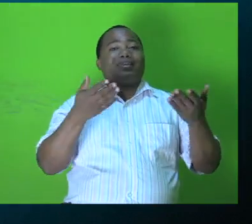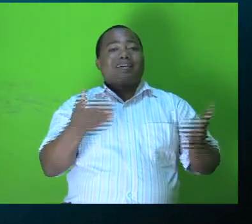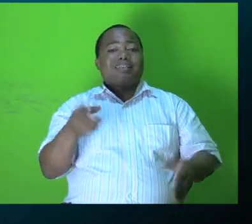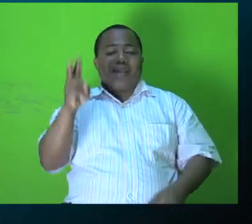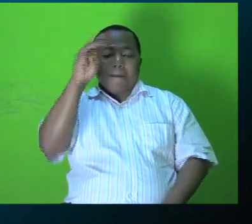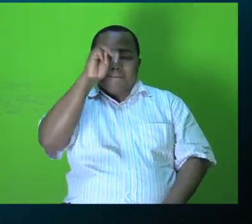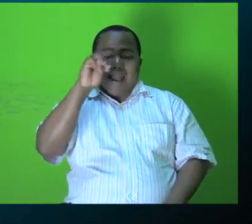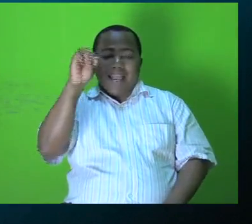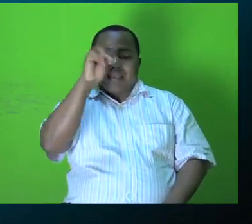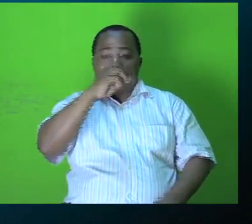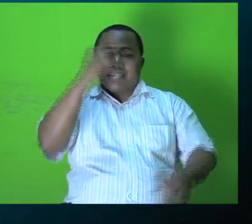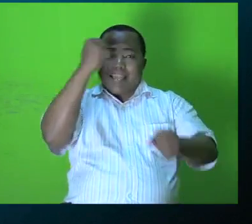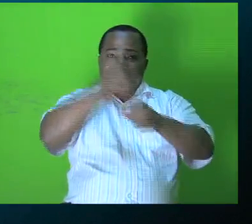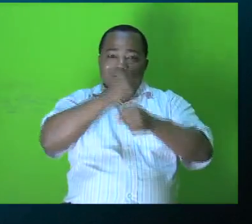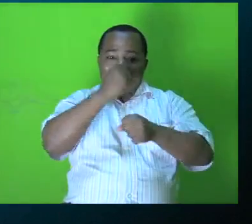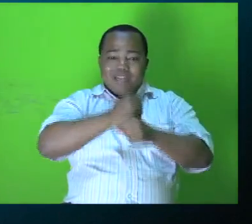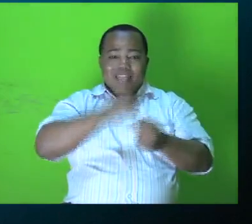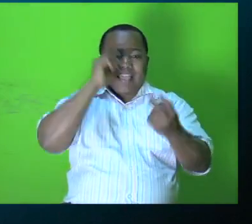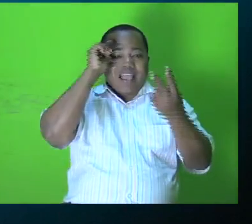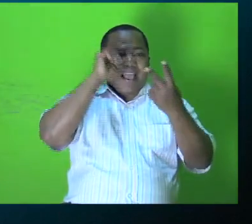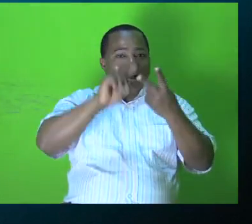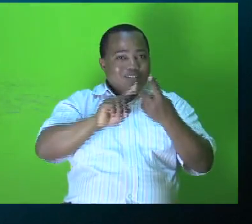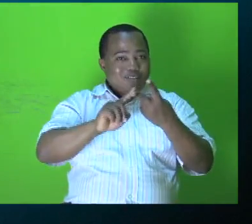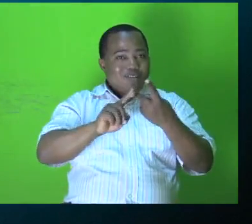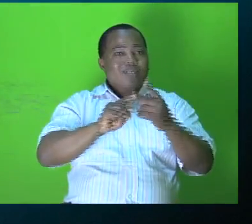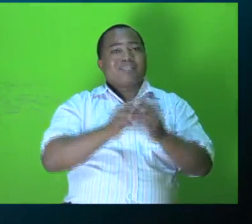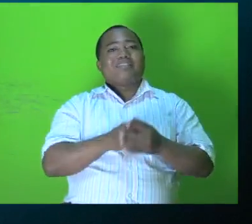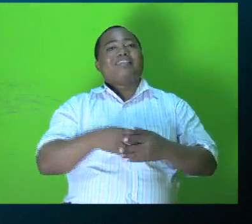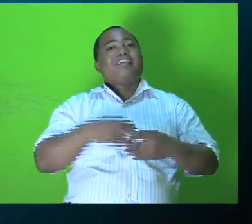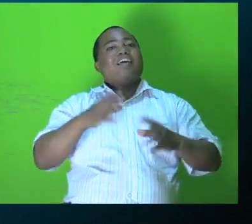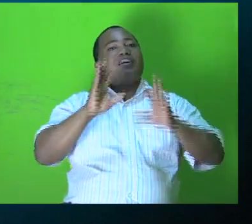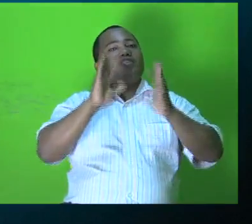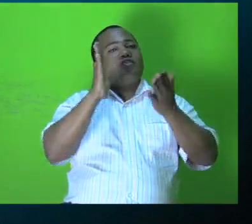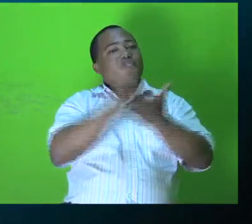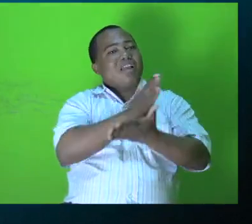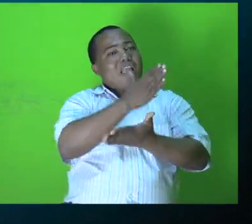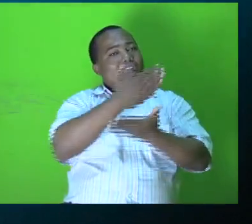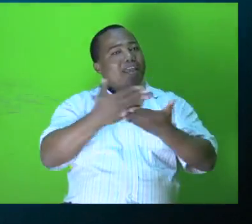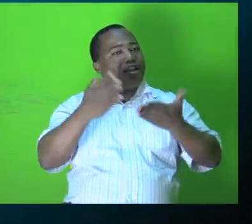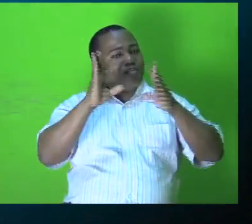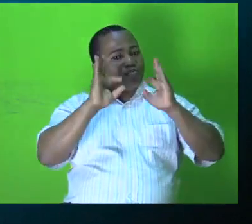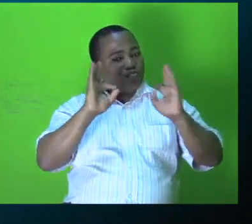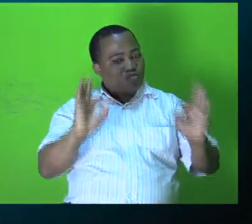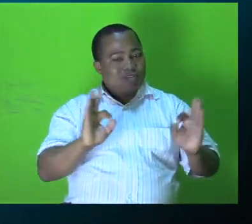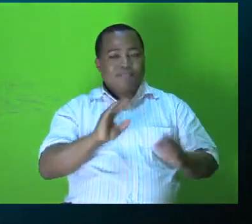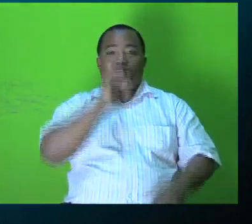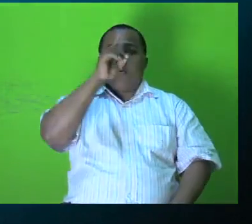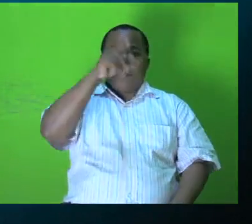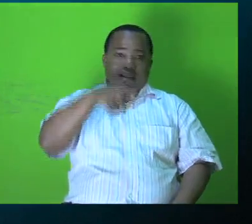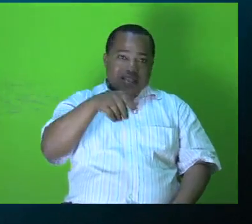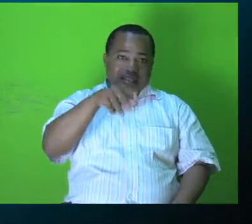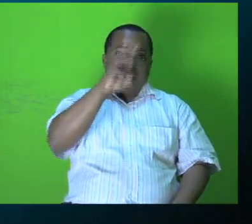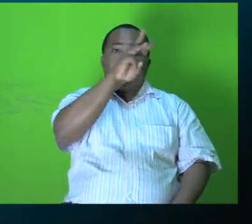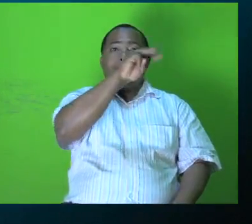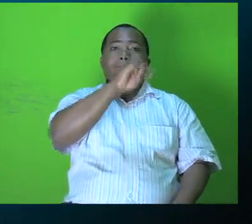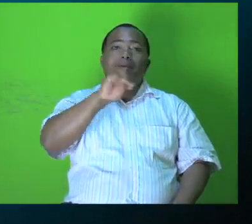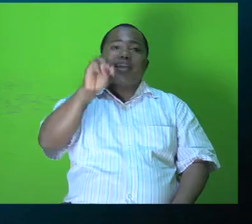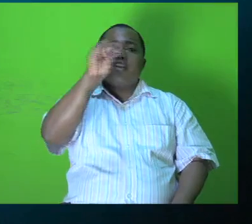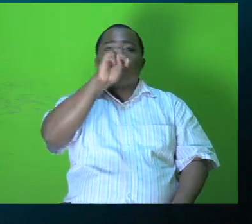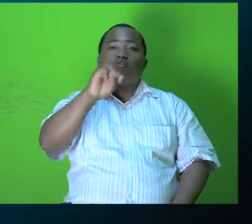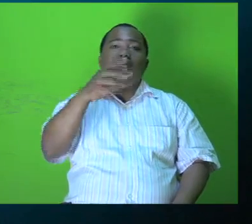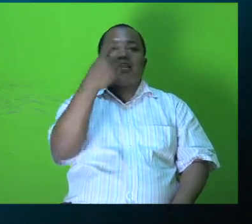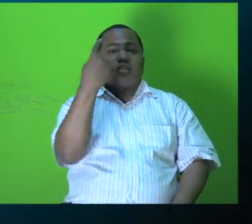meiosis consists of two successive divisions, which are meiosis